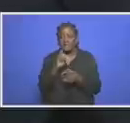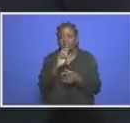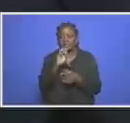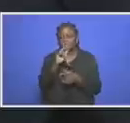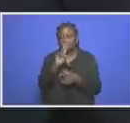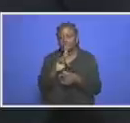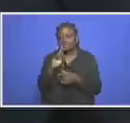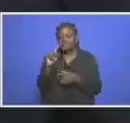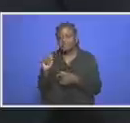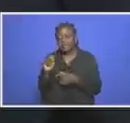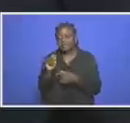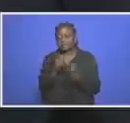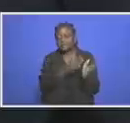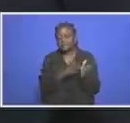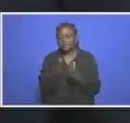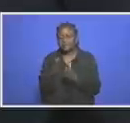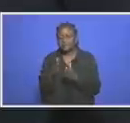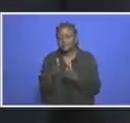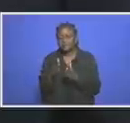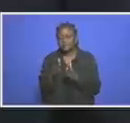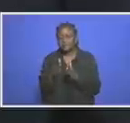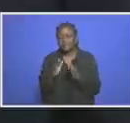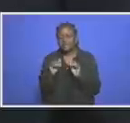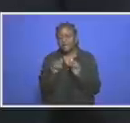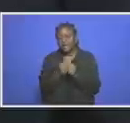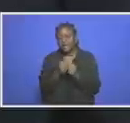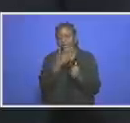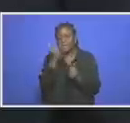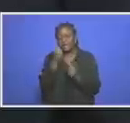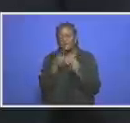approach and to avoid any default.